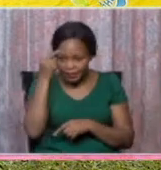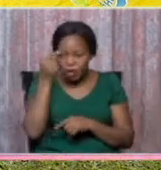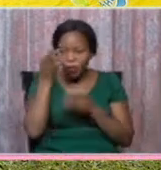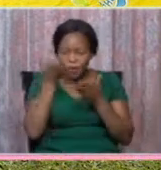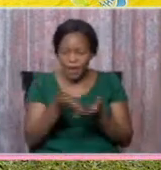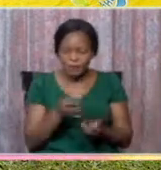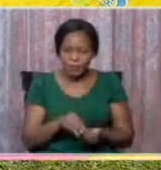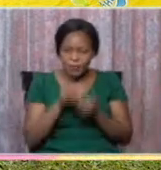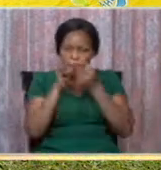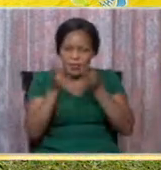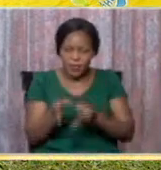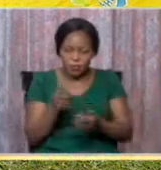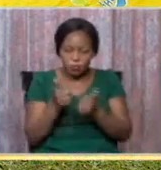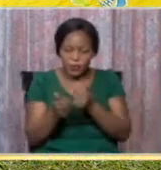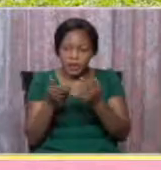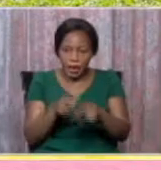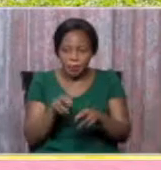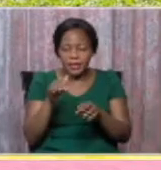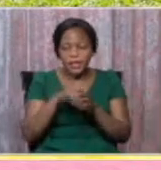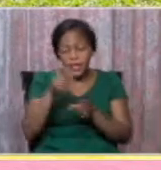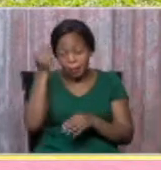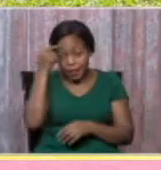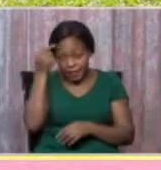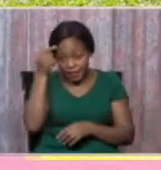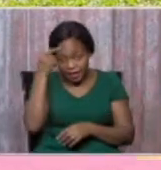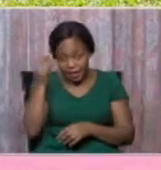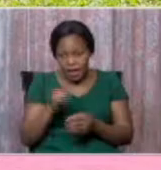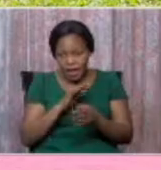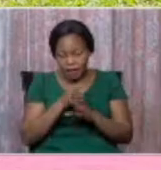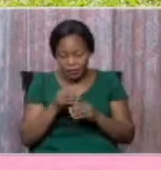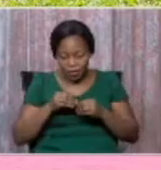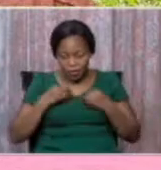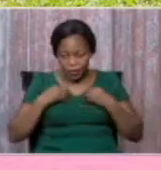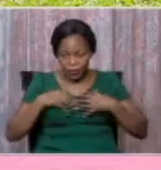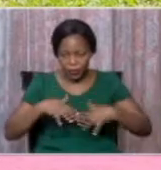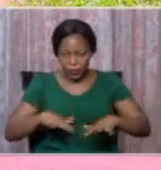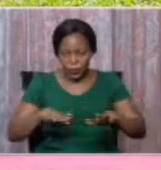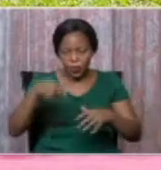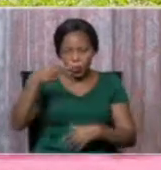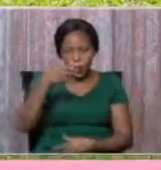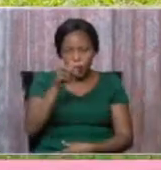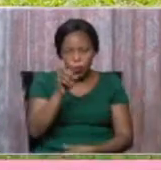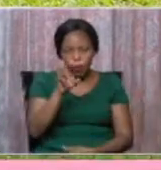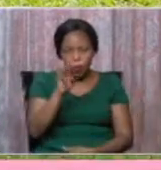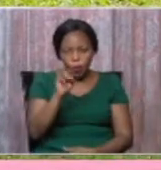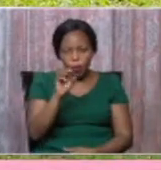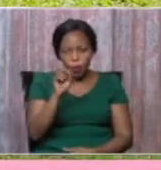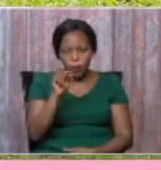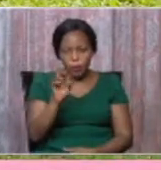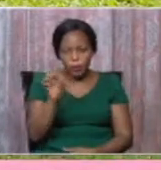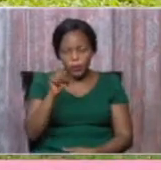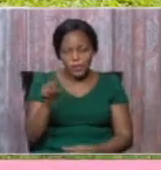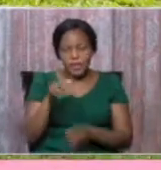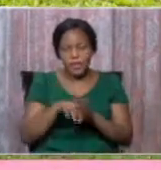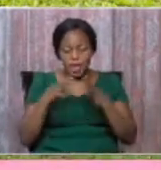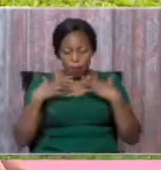special hormone that causes the release of all these other hormones that then result in the body changes.